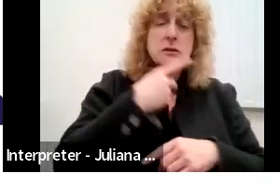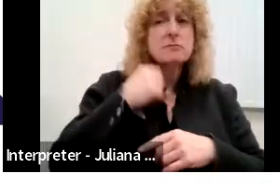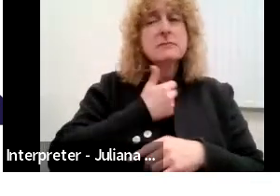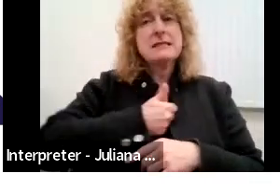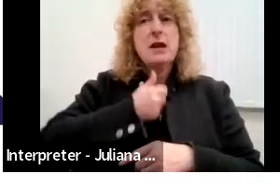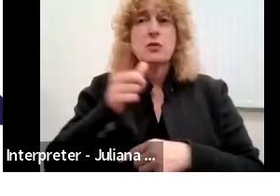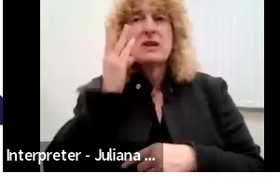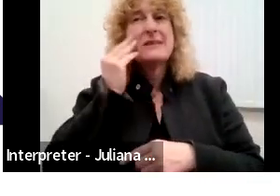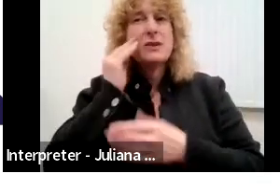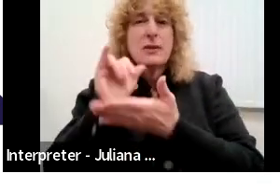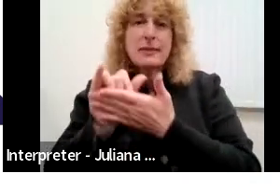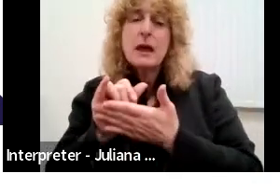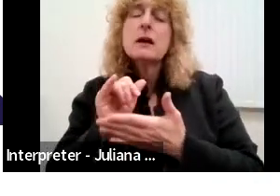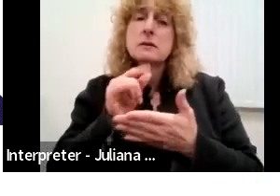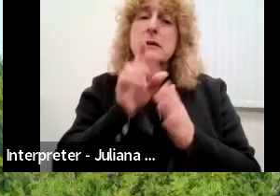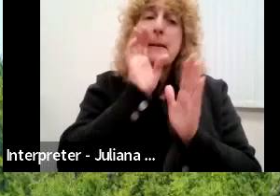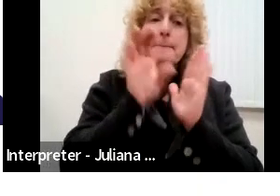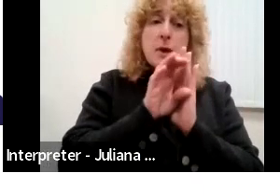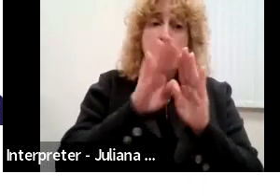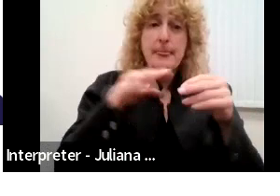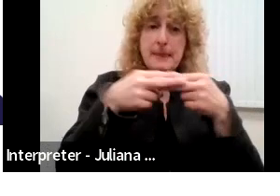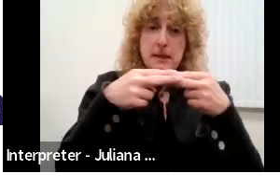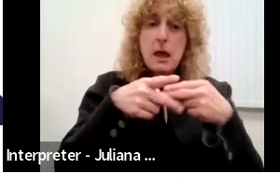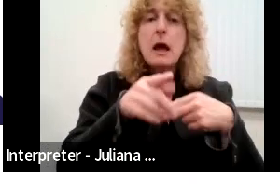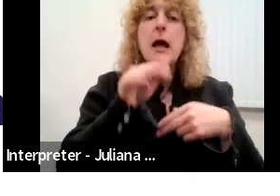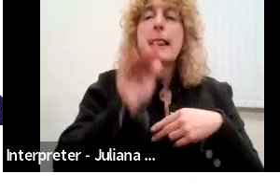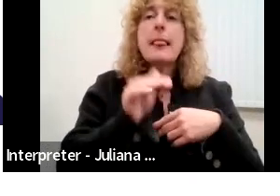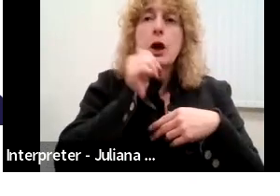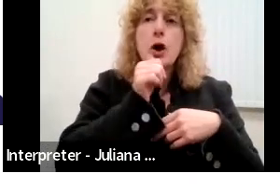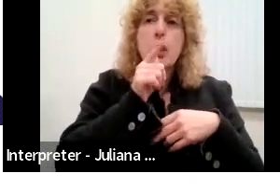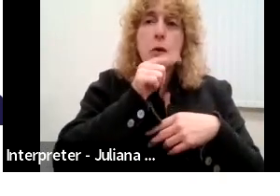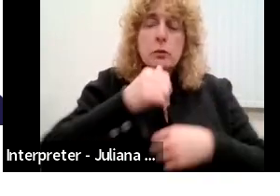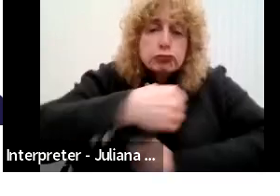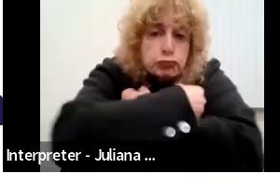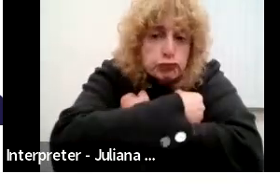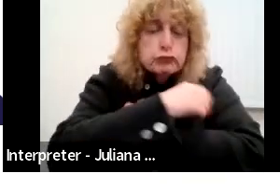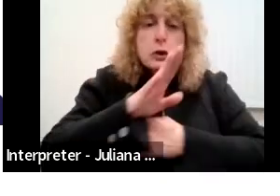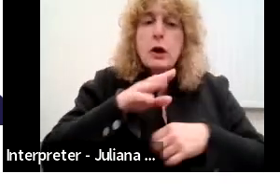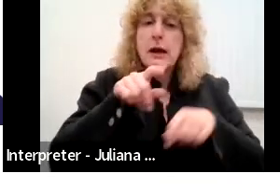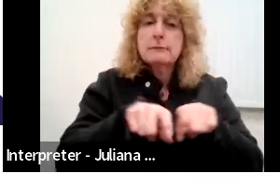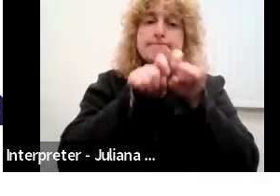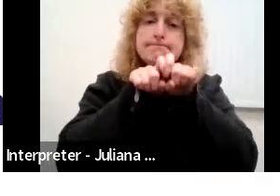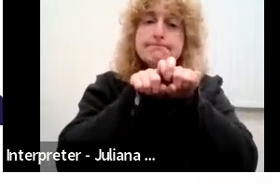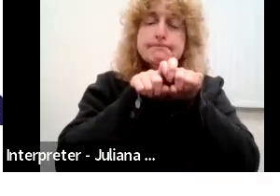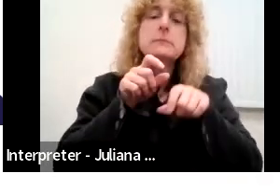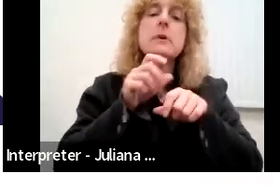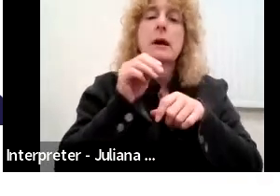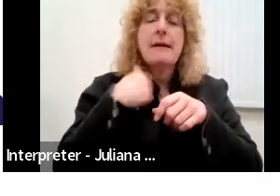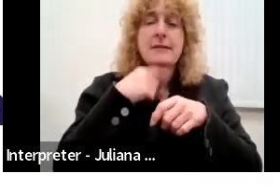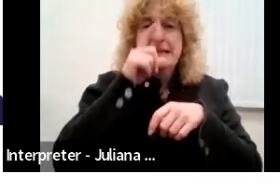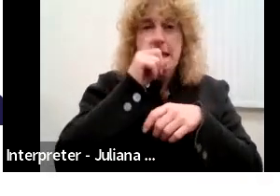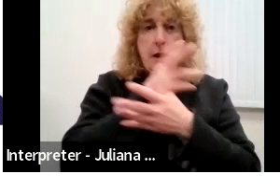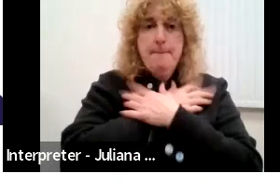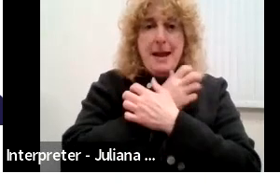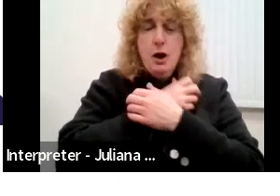The picture on the slide is of a little girl holding her knees and crouching with a teddy bear next to her. And the teddy